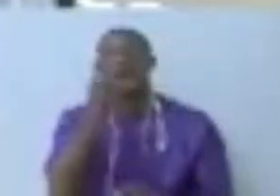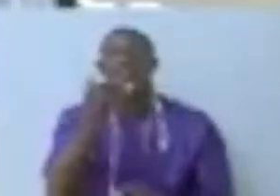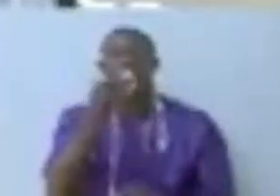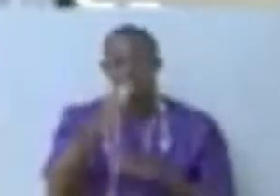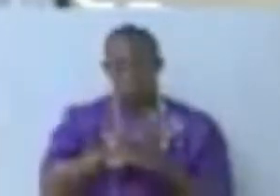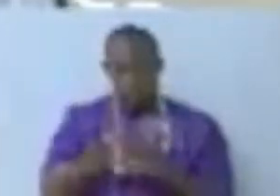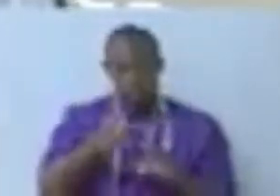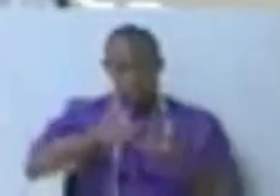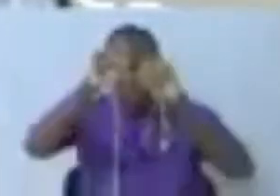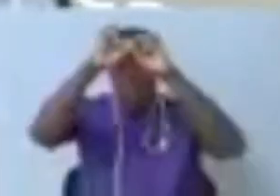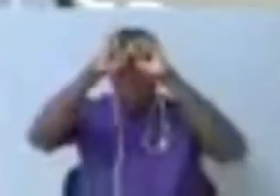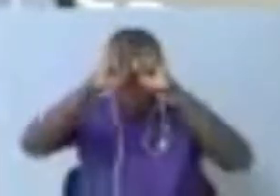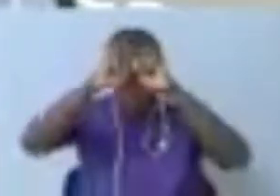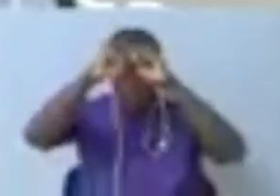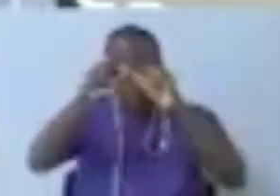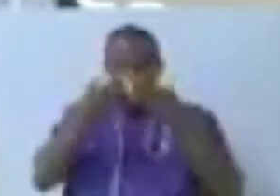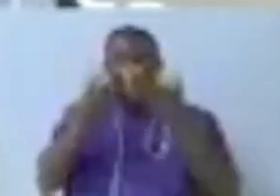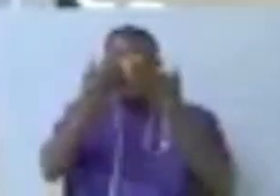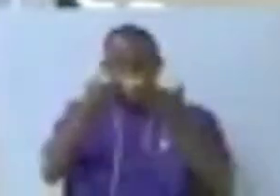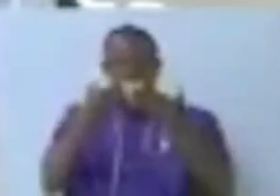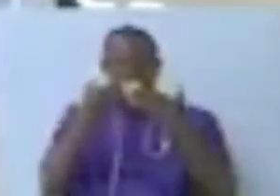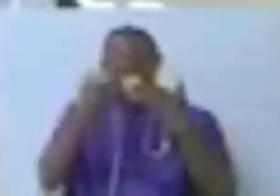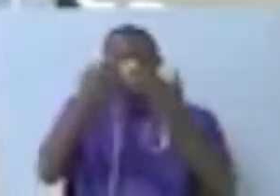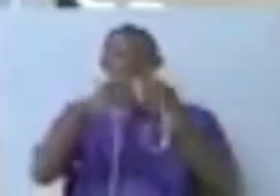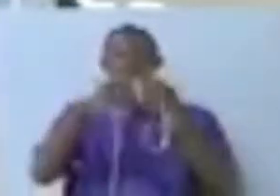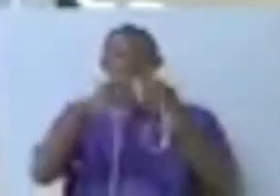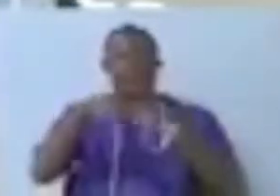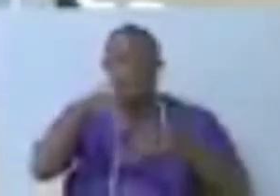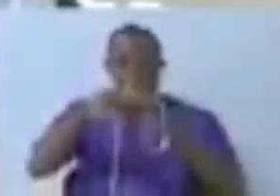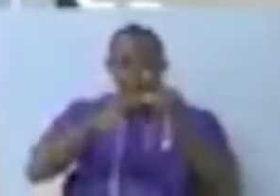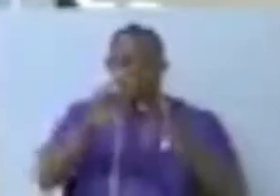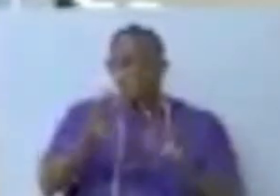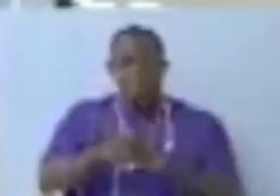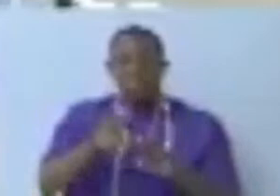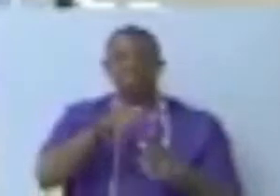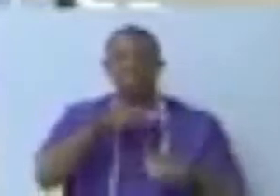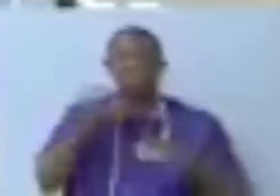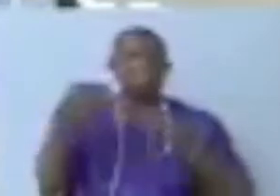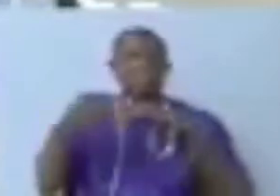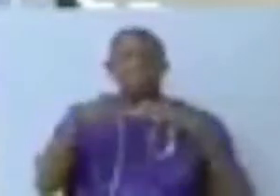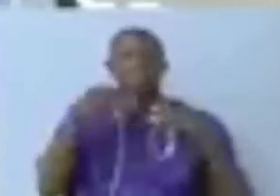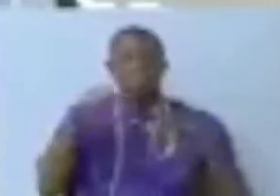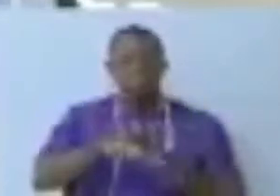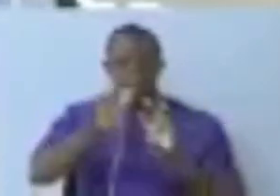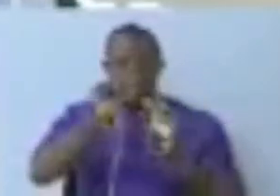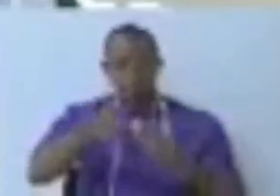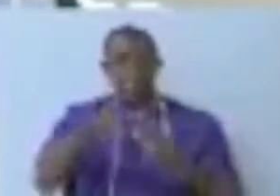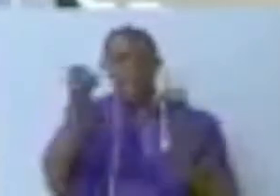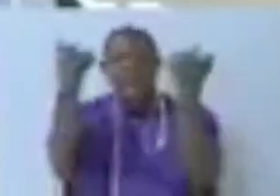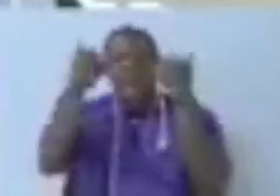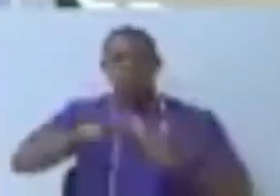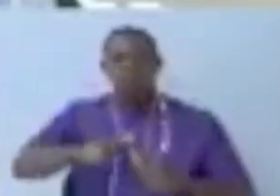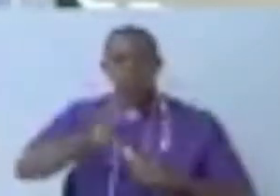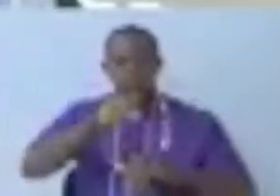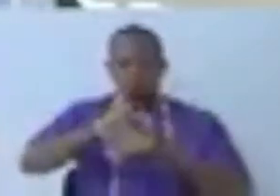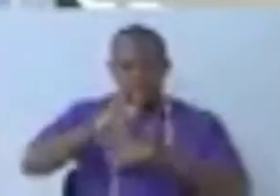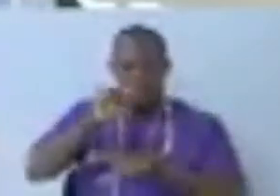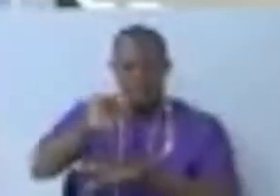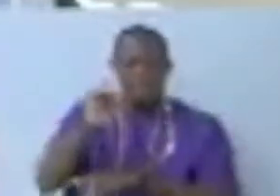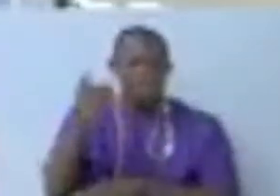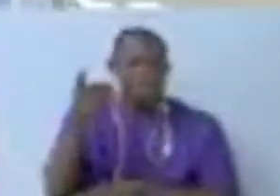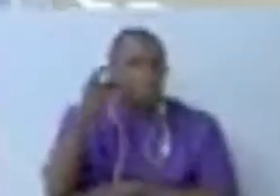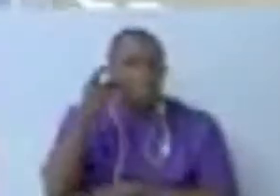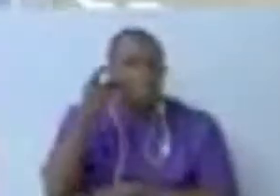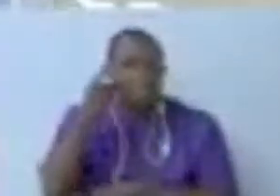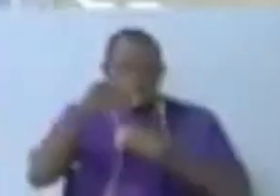government give information that the executions were going to take place at a particular date? Fo masakunda kibaro bondile banka janjandi kafo